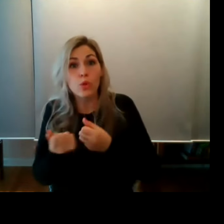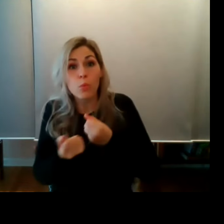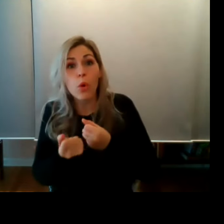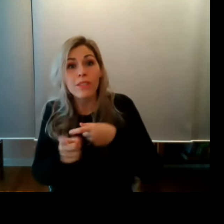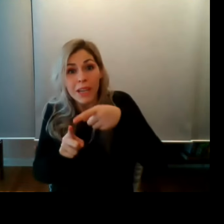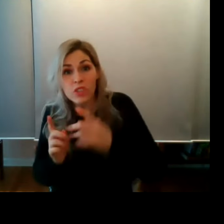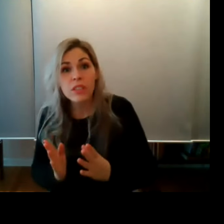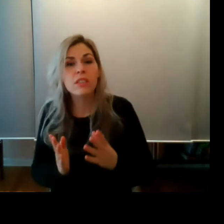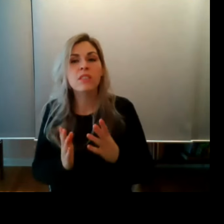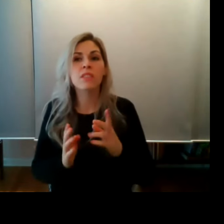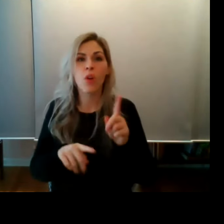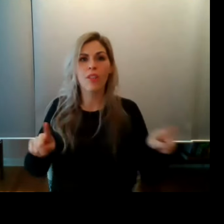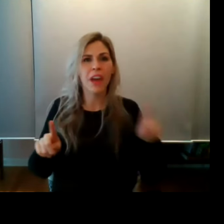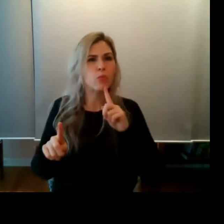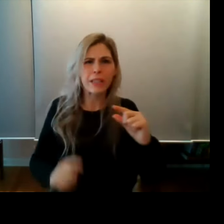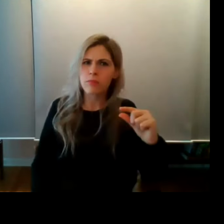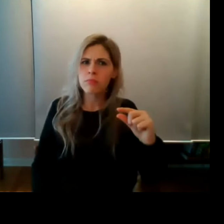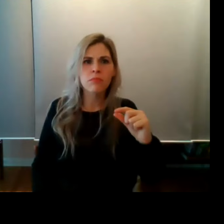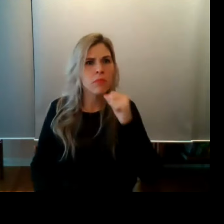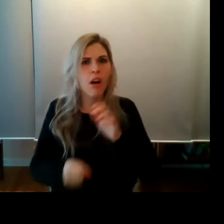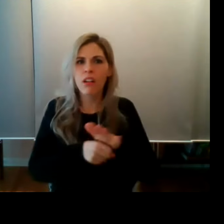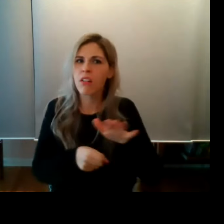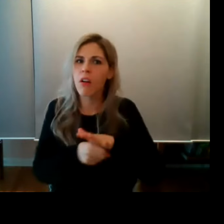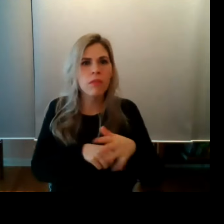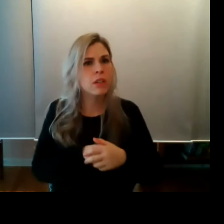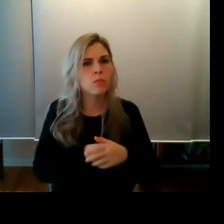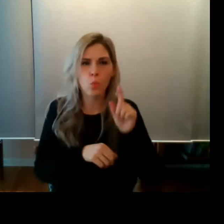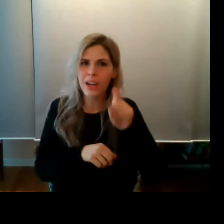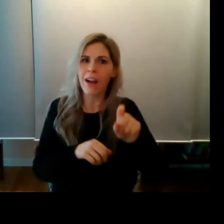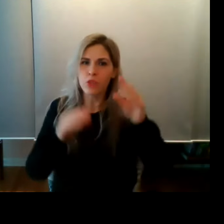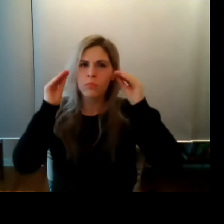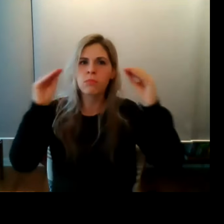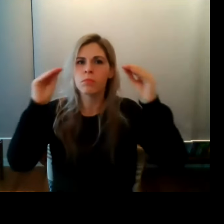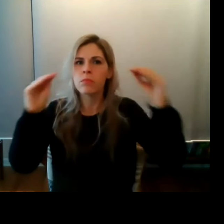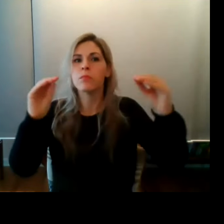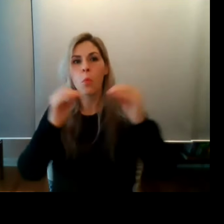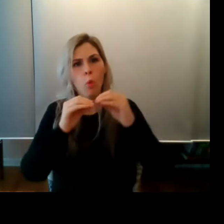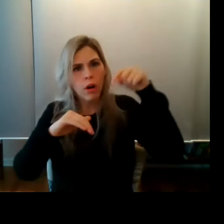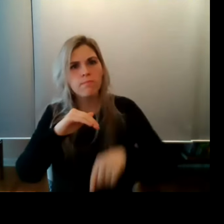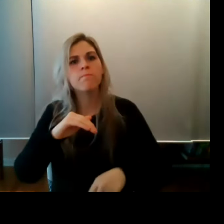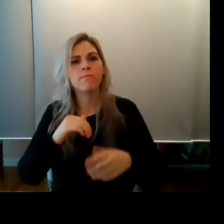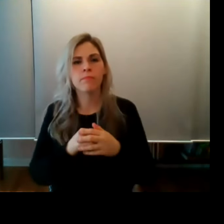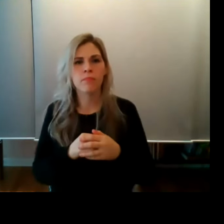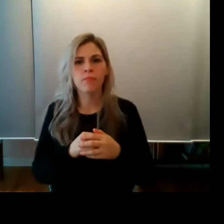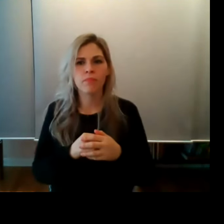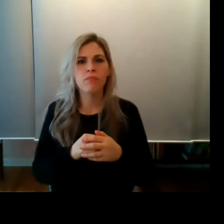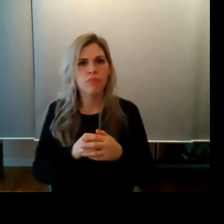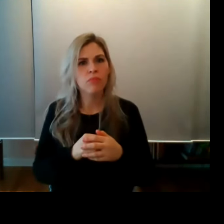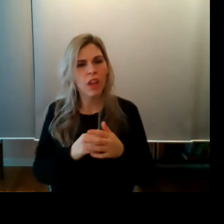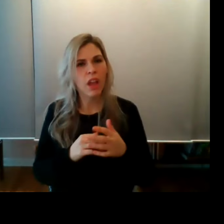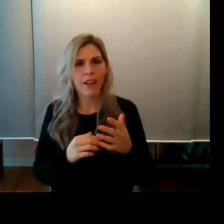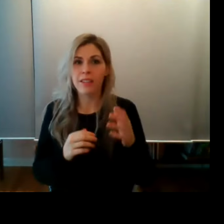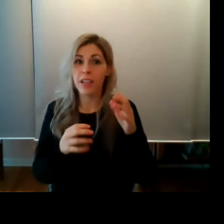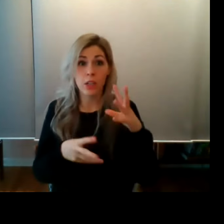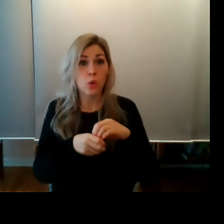still very minimum. We need to expand more on this and not to see that inclusive education can be only